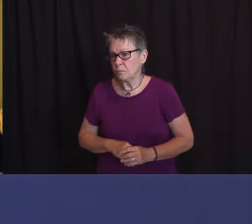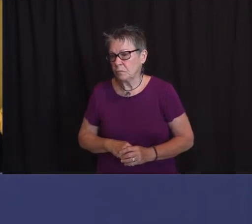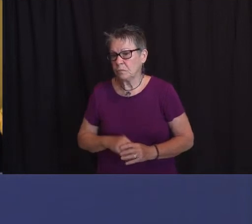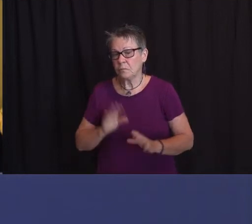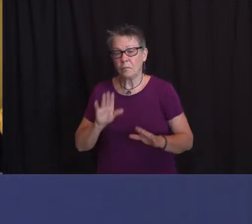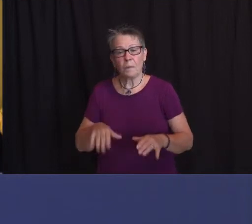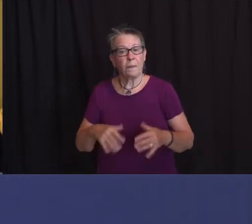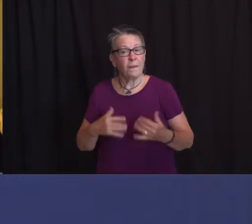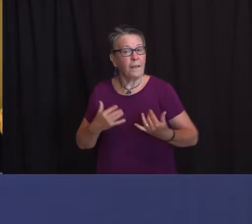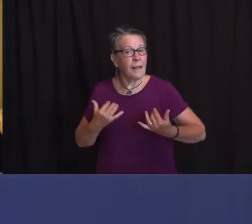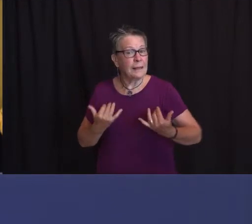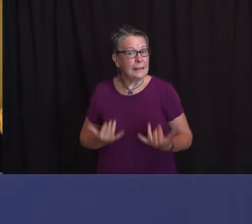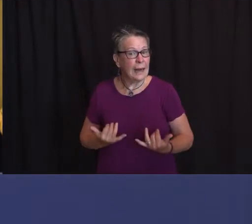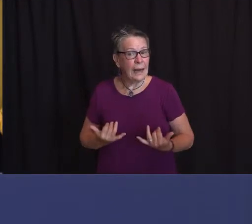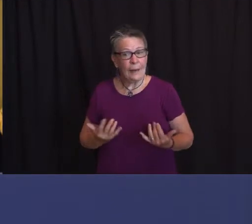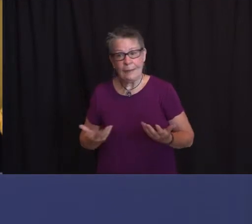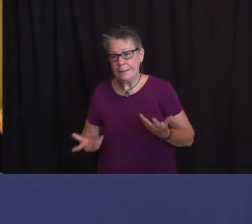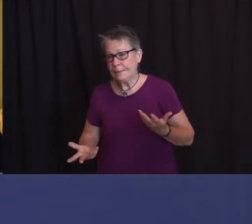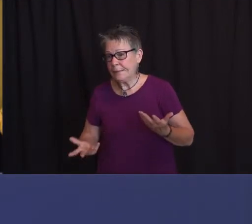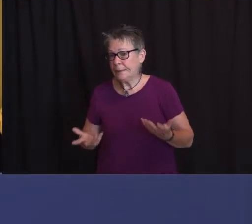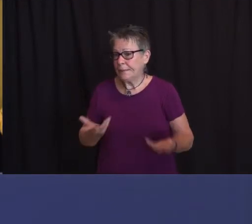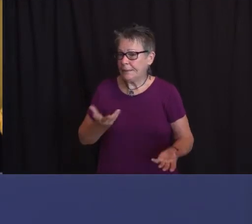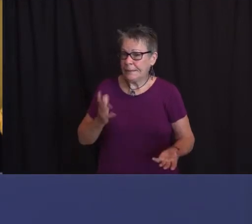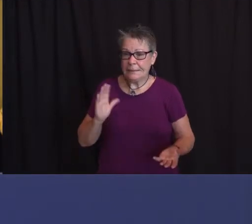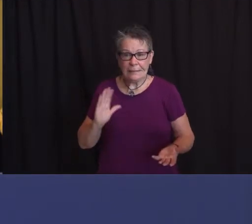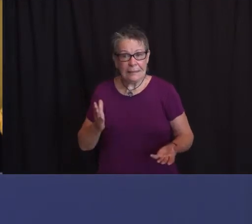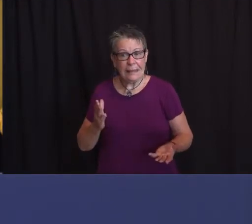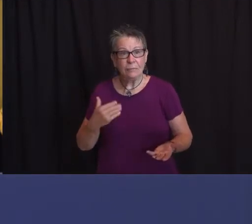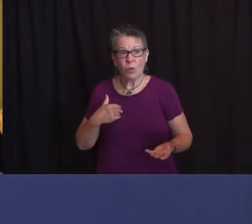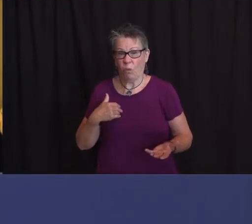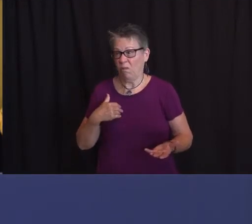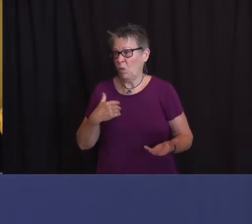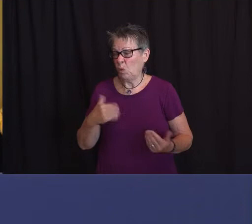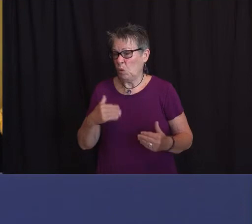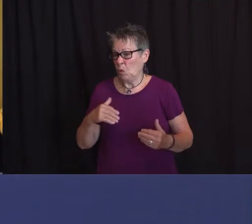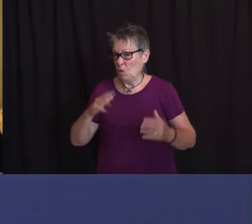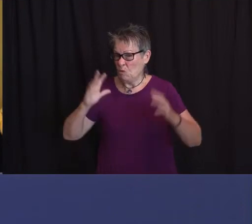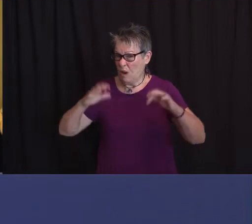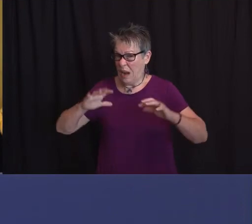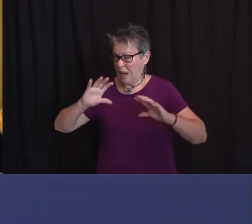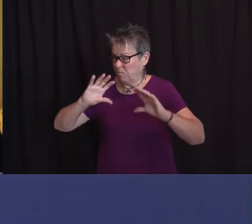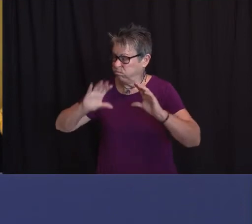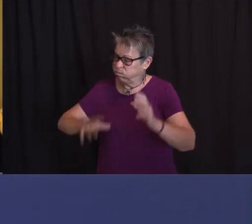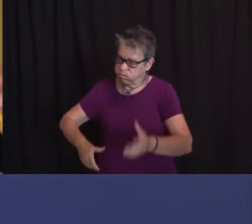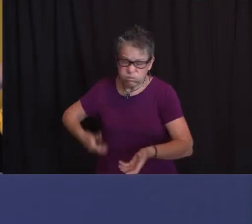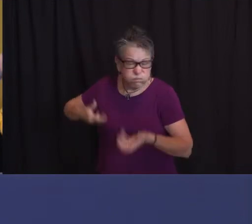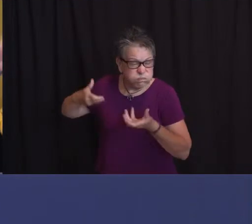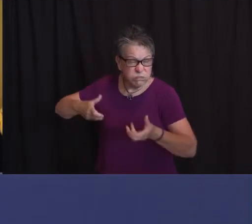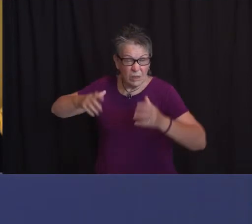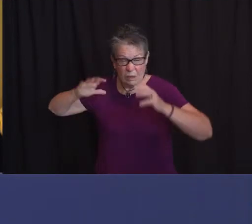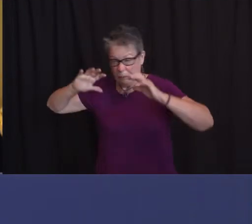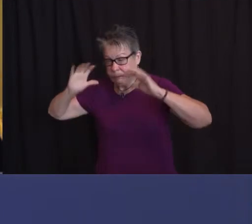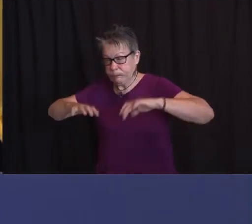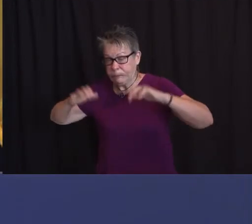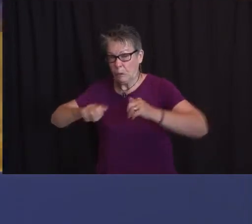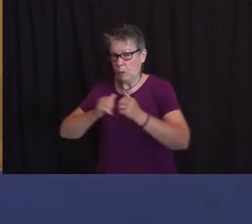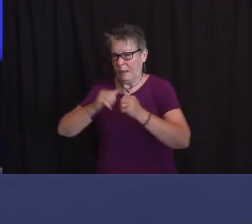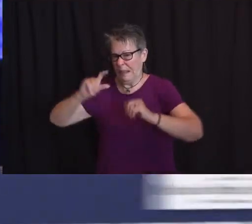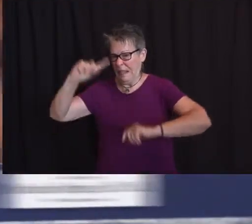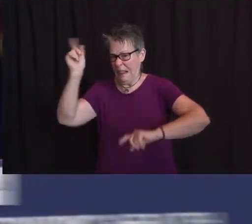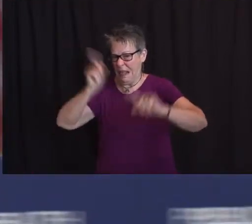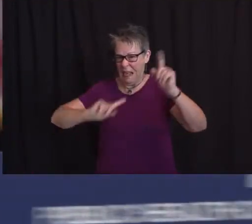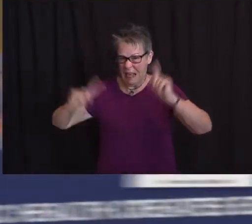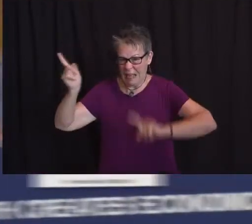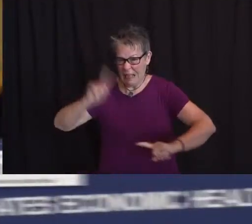it's hankering for a lot of thunderstorms and a lot of rain. Any update on weather and any advice you got? Great to have you. Thank you, Governor.